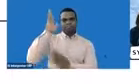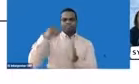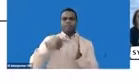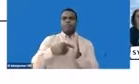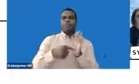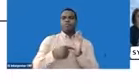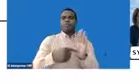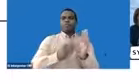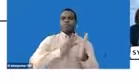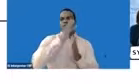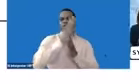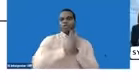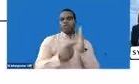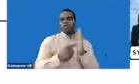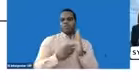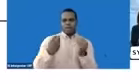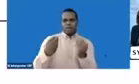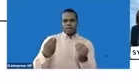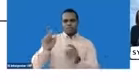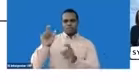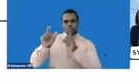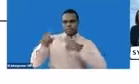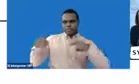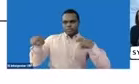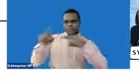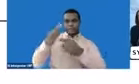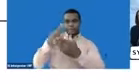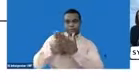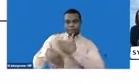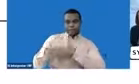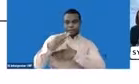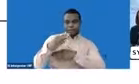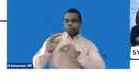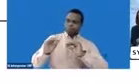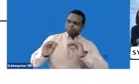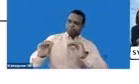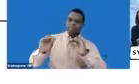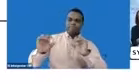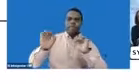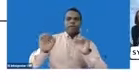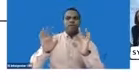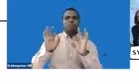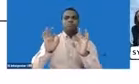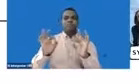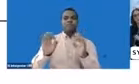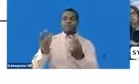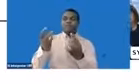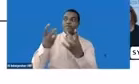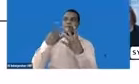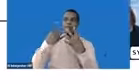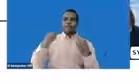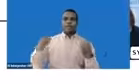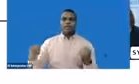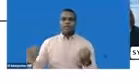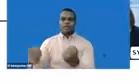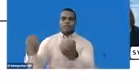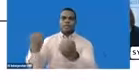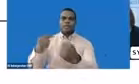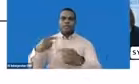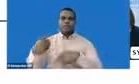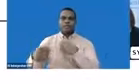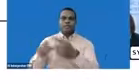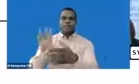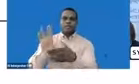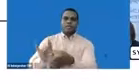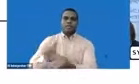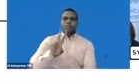And this project goal is based on the methodological toolkit and repository of best practices,